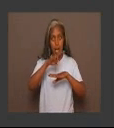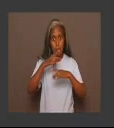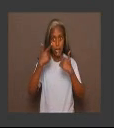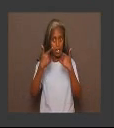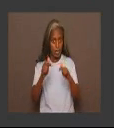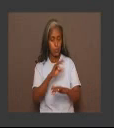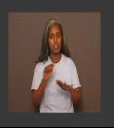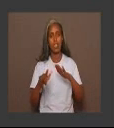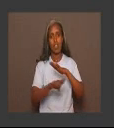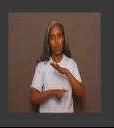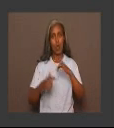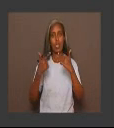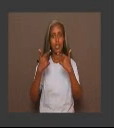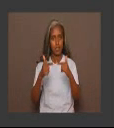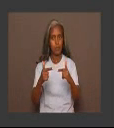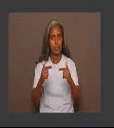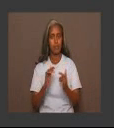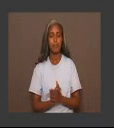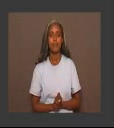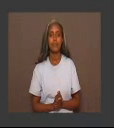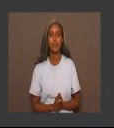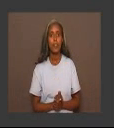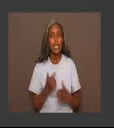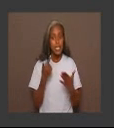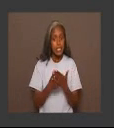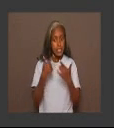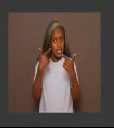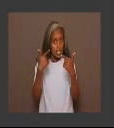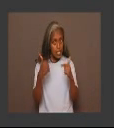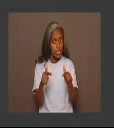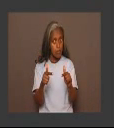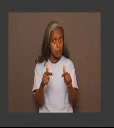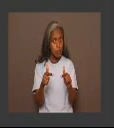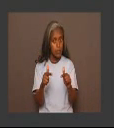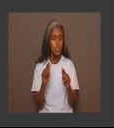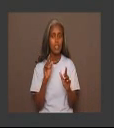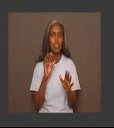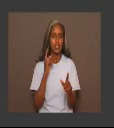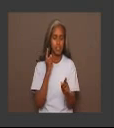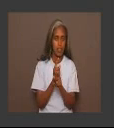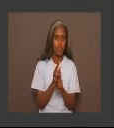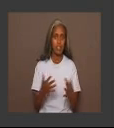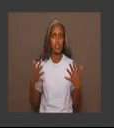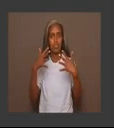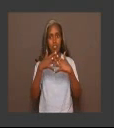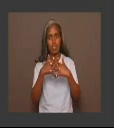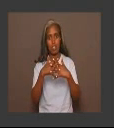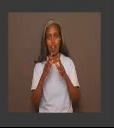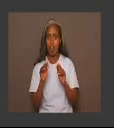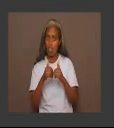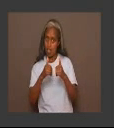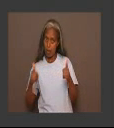and a lower limit. These limits set a definite integral